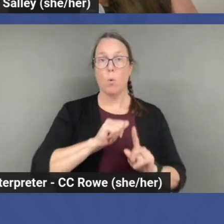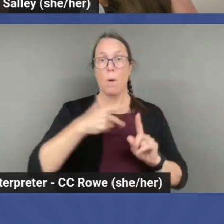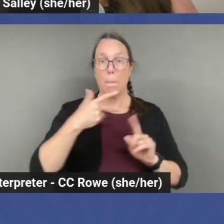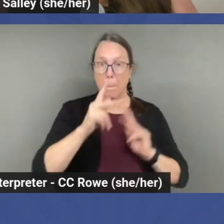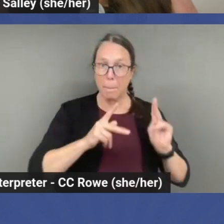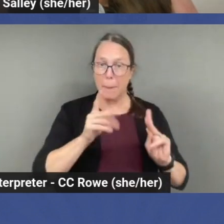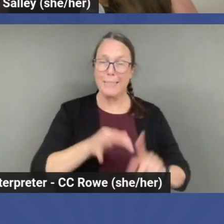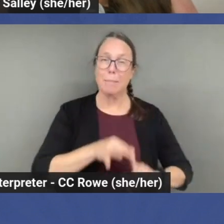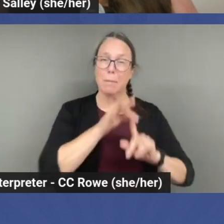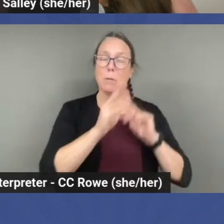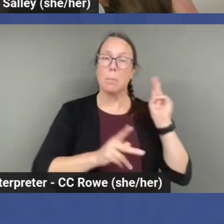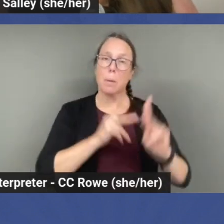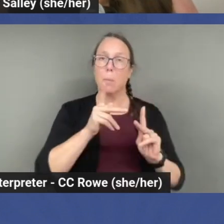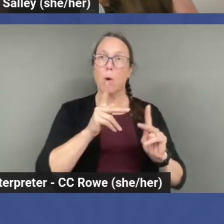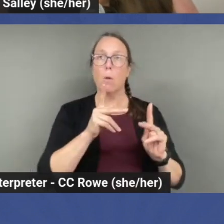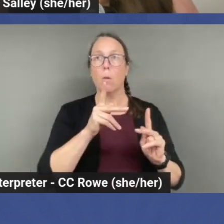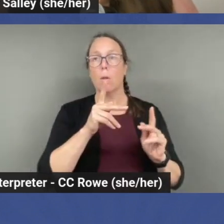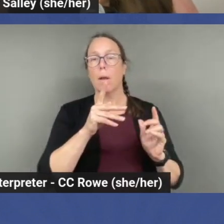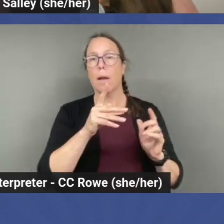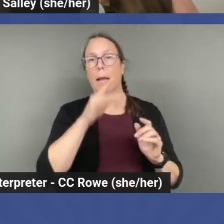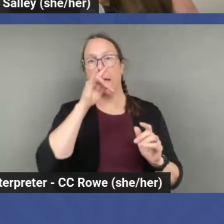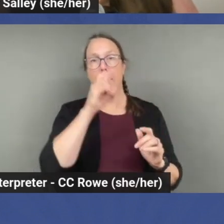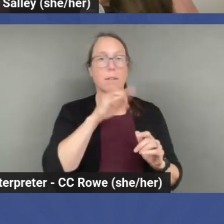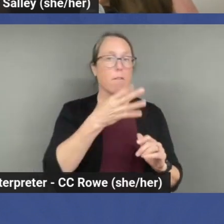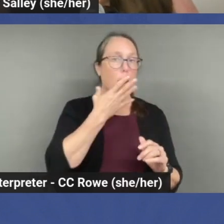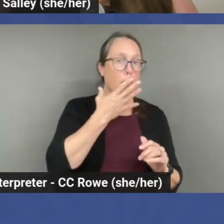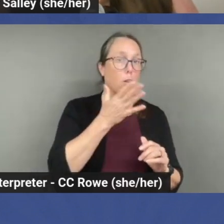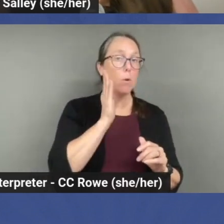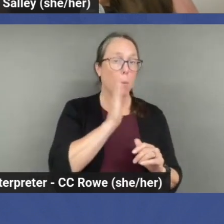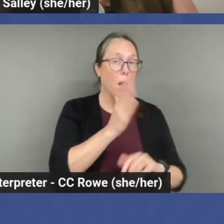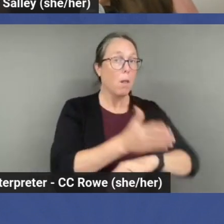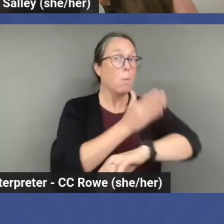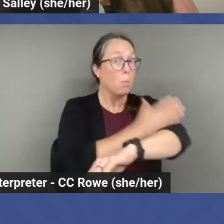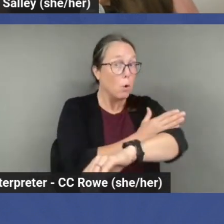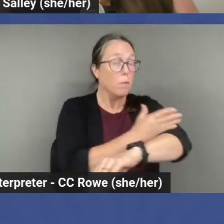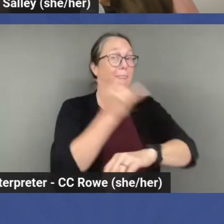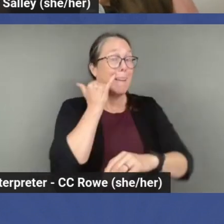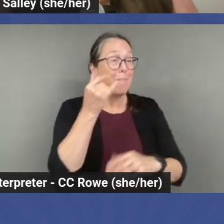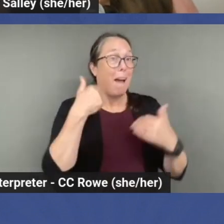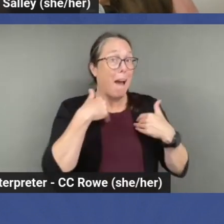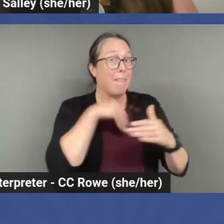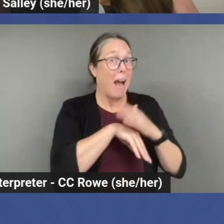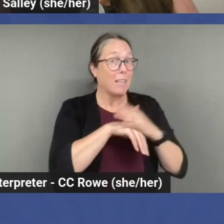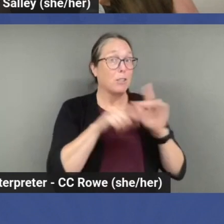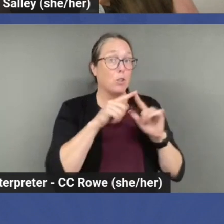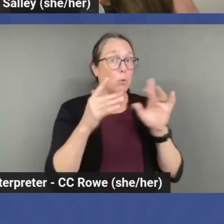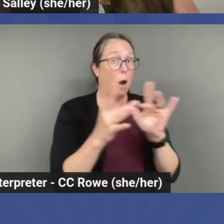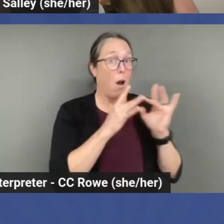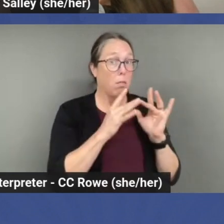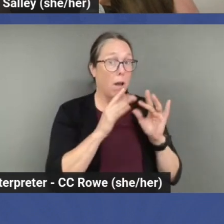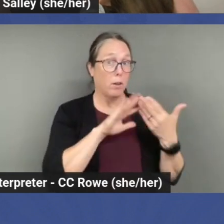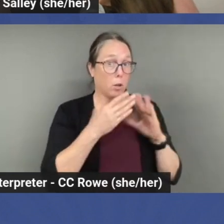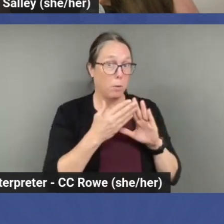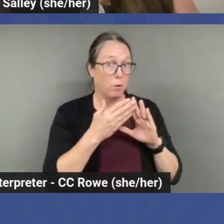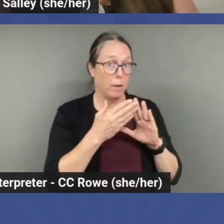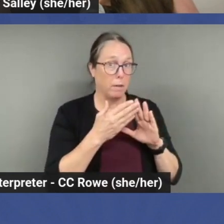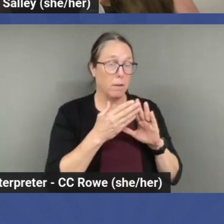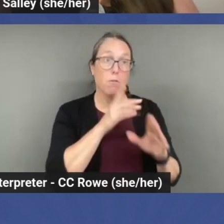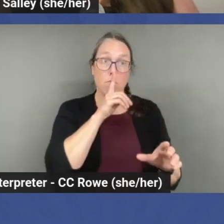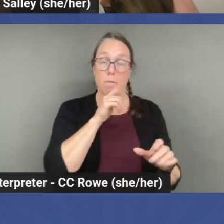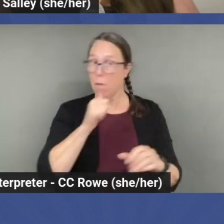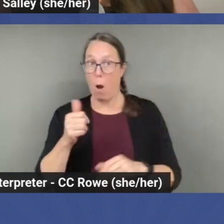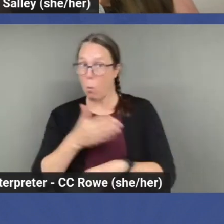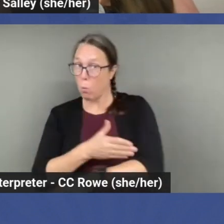do better when they have access to online communities, not worse. So we're like literally do better because they have access to